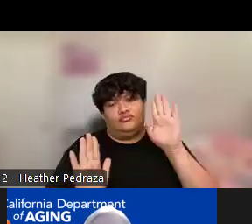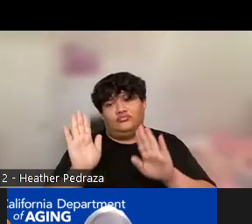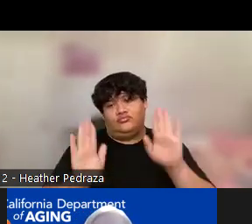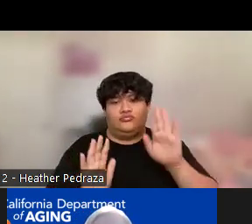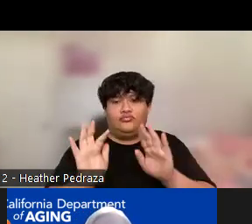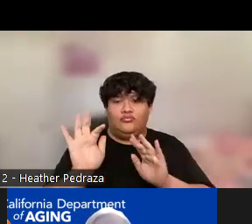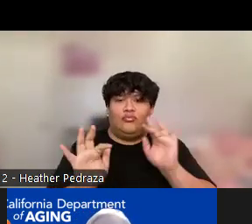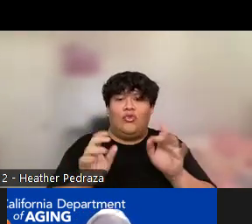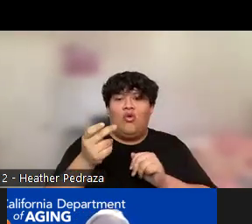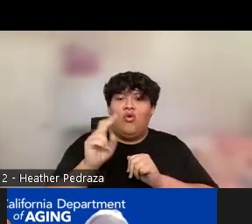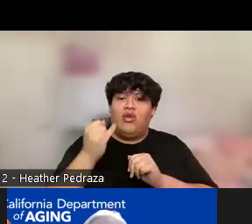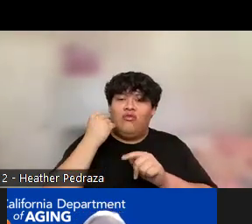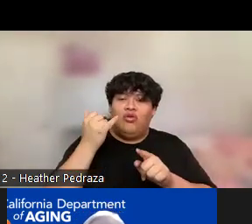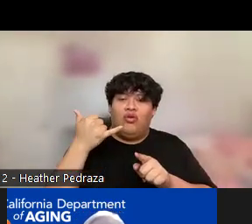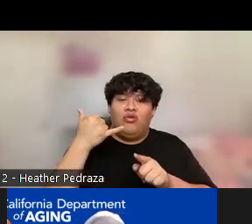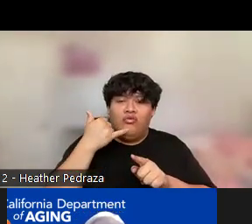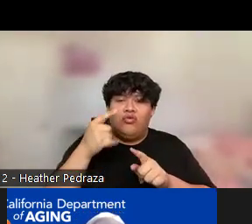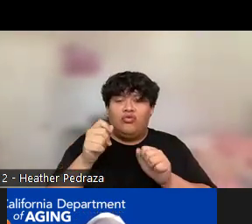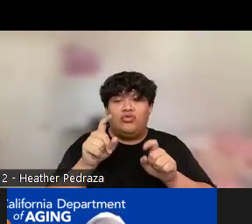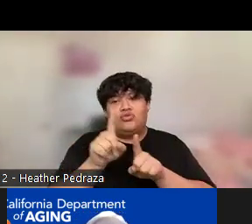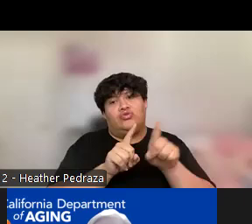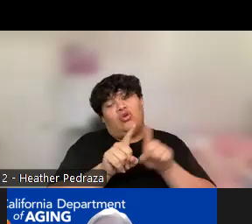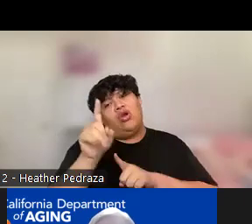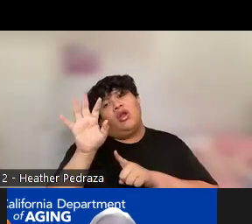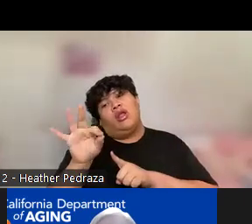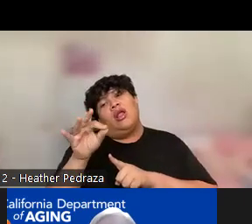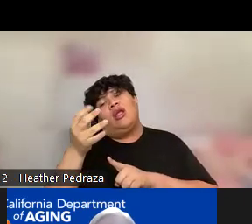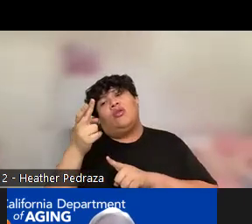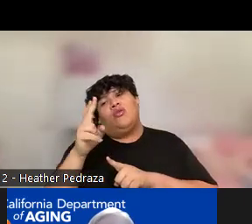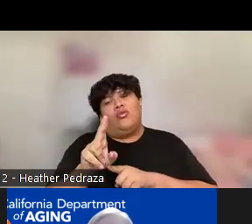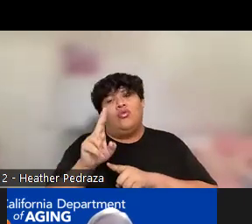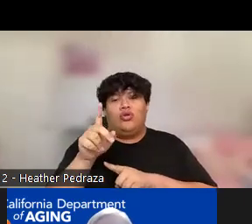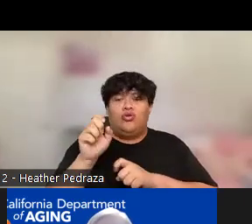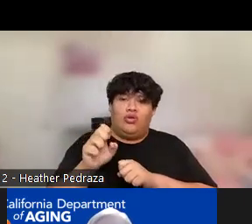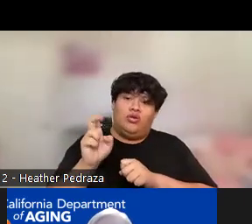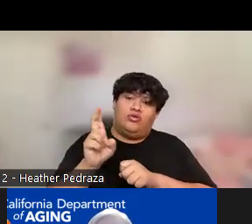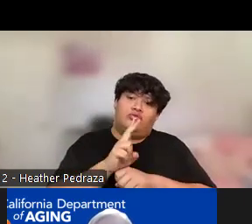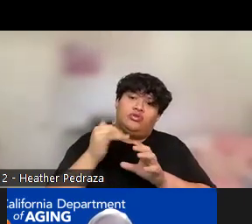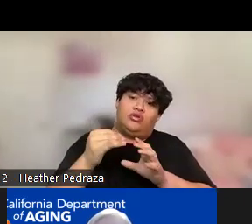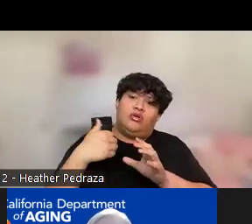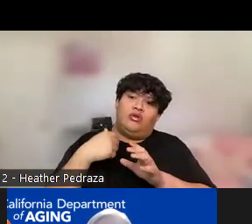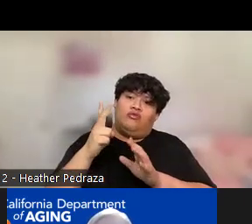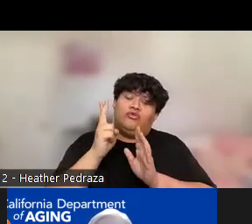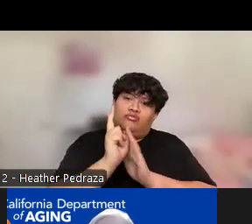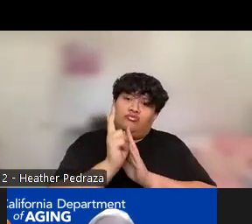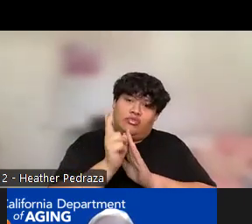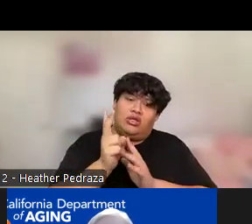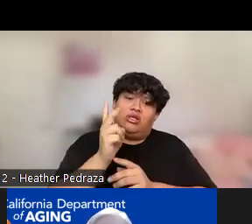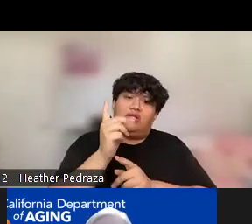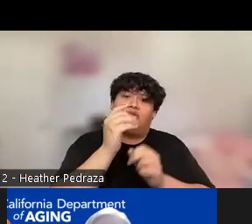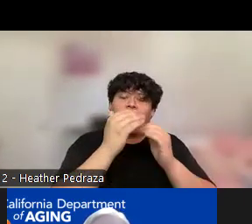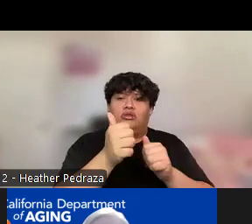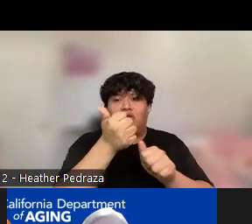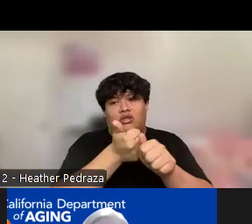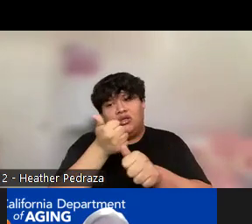icon, or if you're on phone, it would be *9. A note, we have 2 minutes for each public comment. And of course,